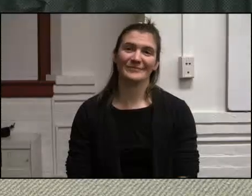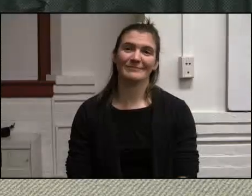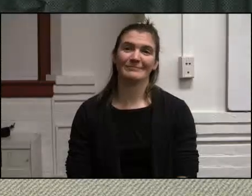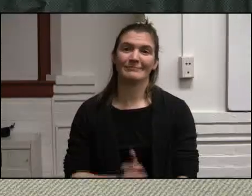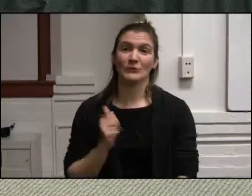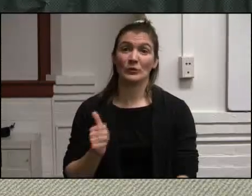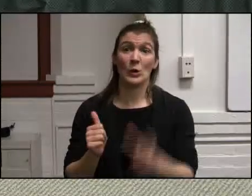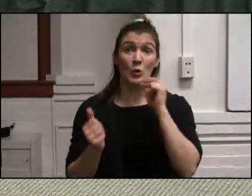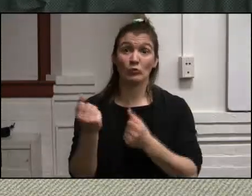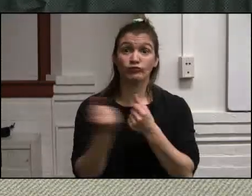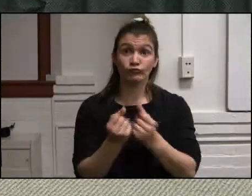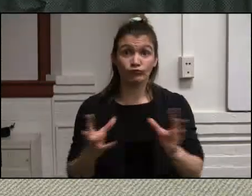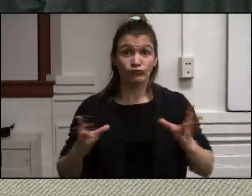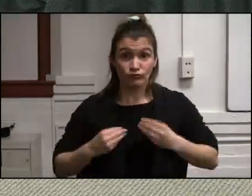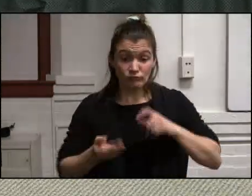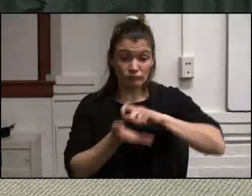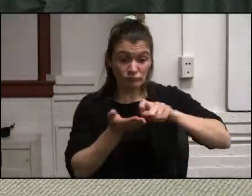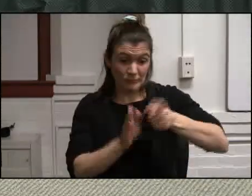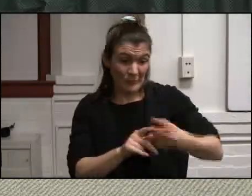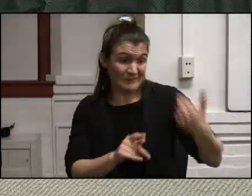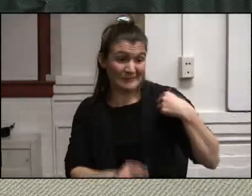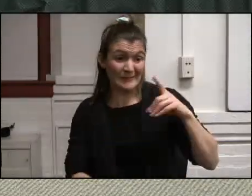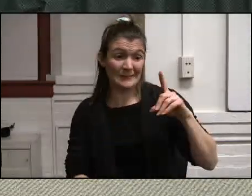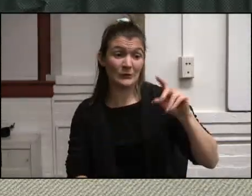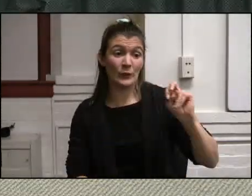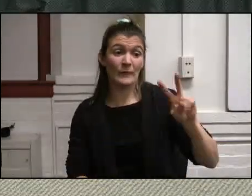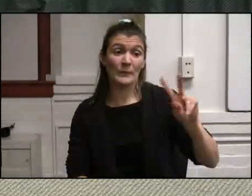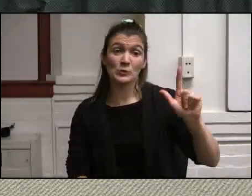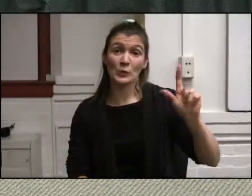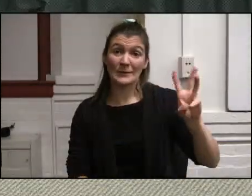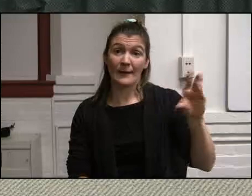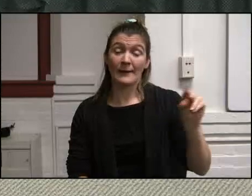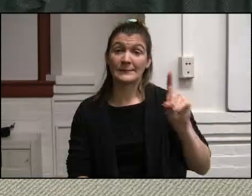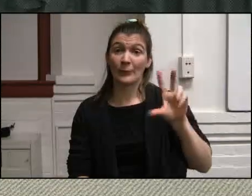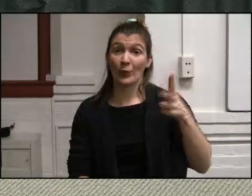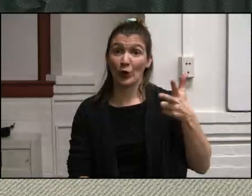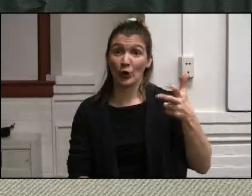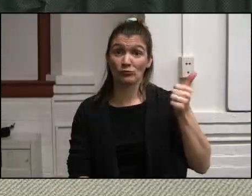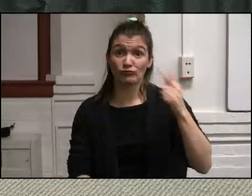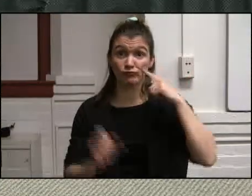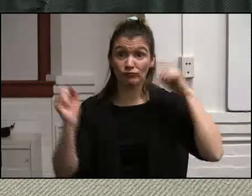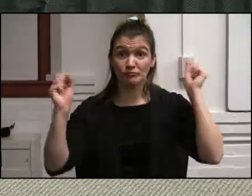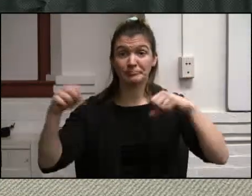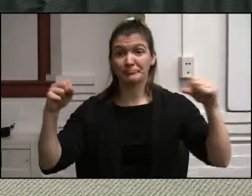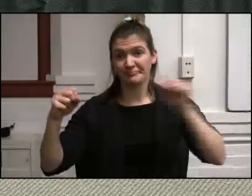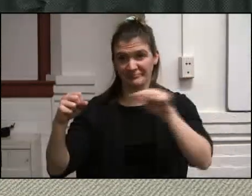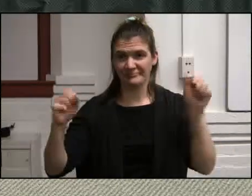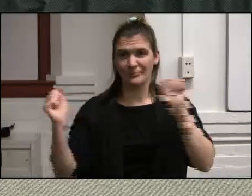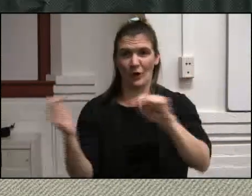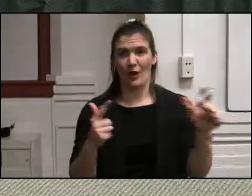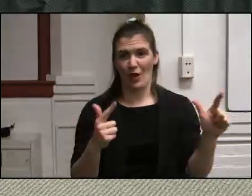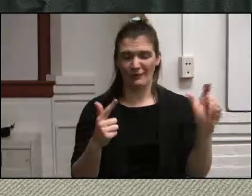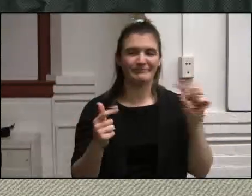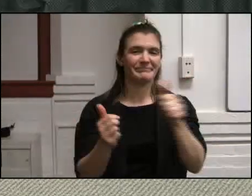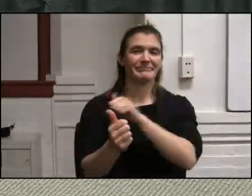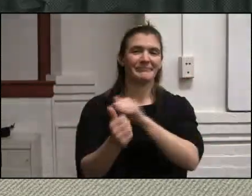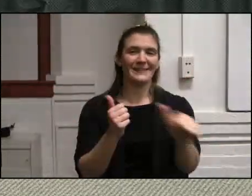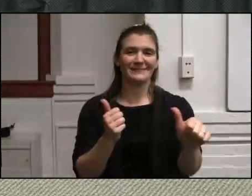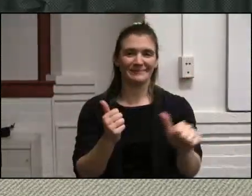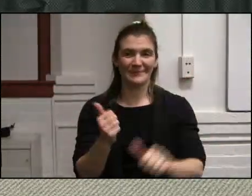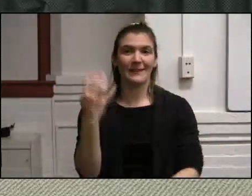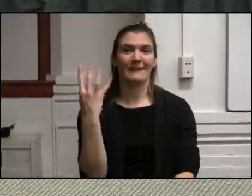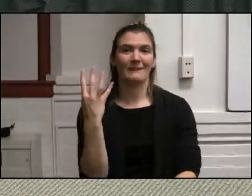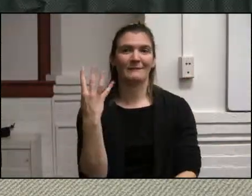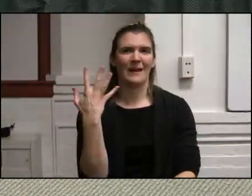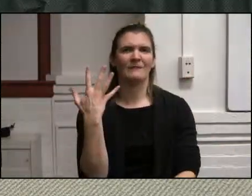All right, and all those in favor of approving the minutes of this November 26th and December 3rd, say aye. Aye. And aye, thank you, and